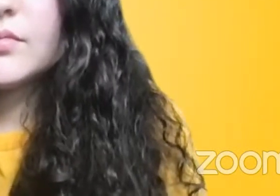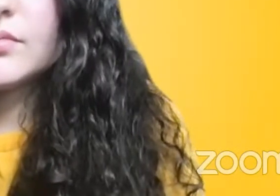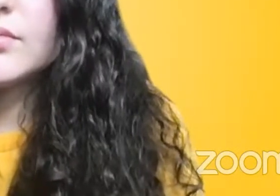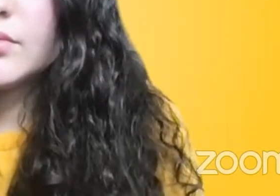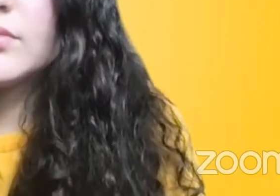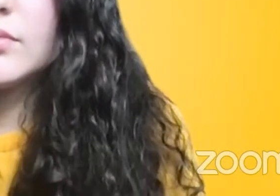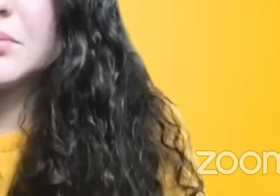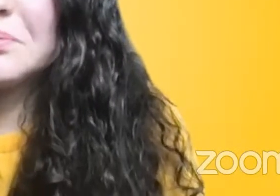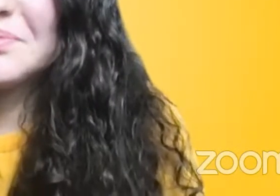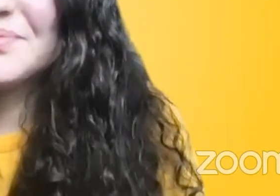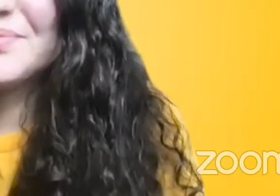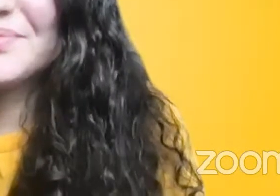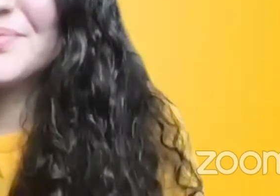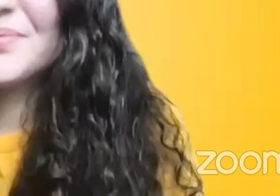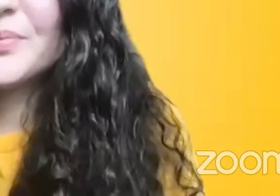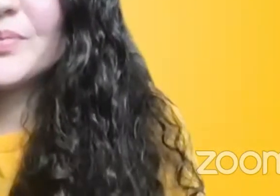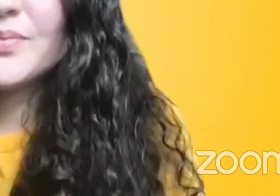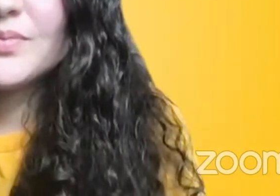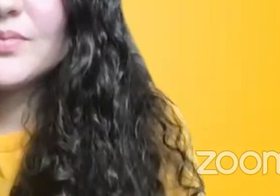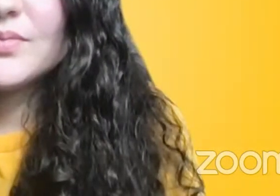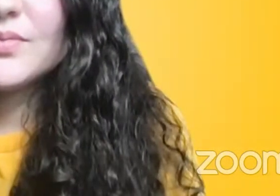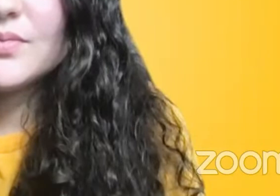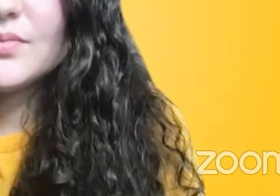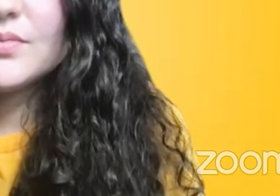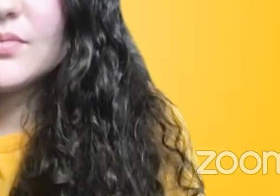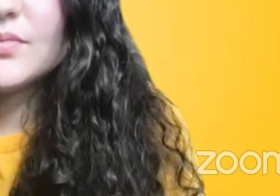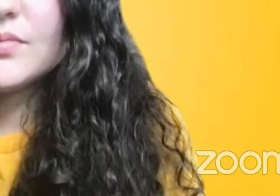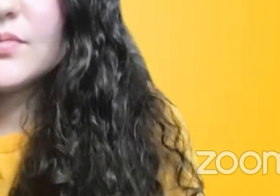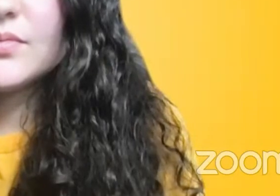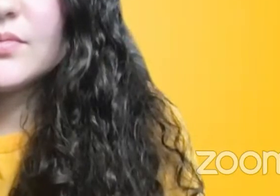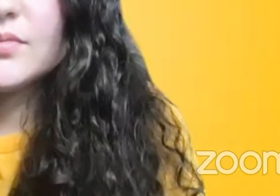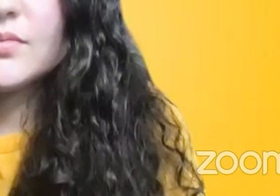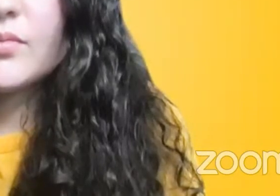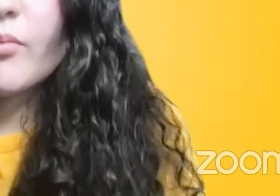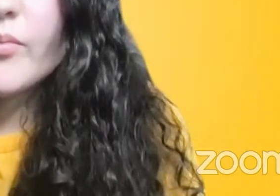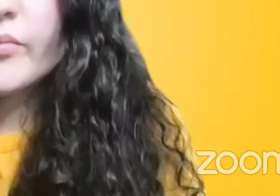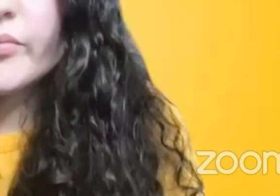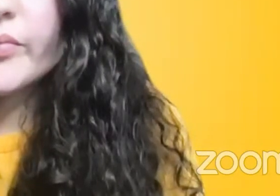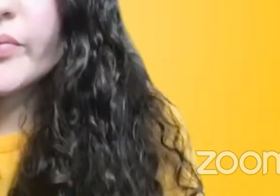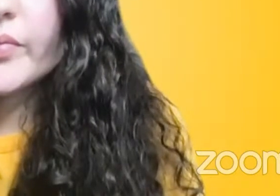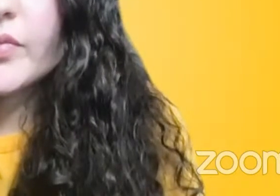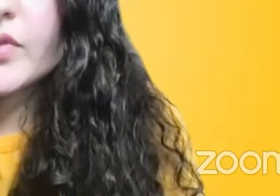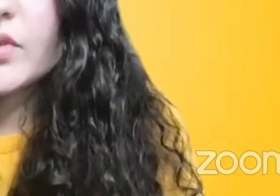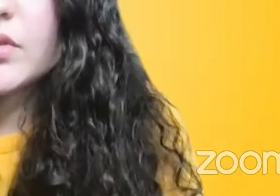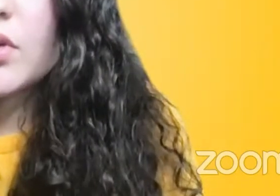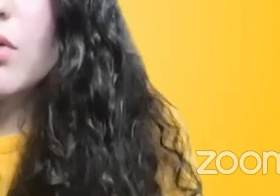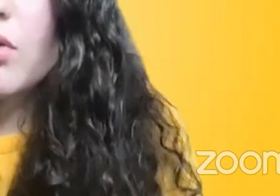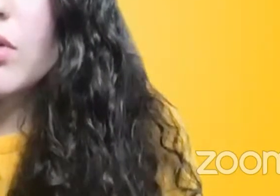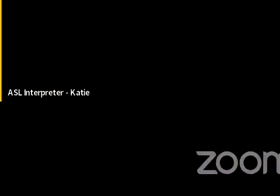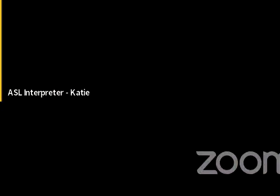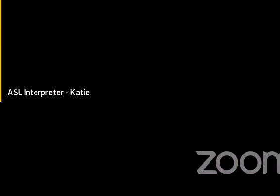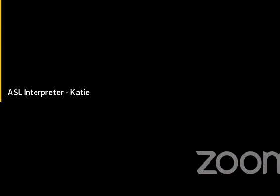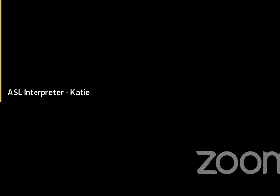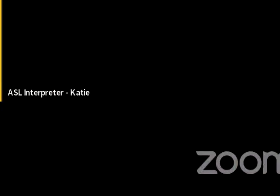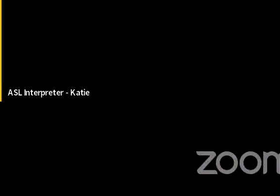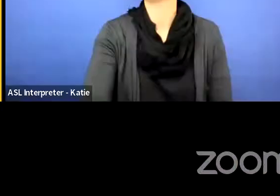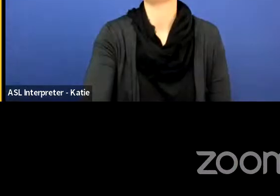cameras. Yes, I can do that after the meeting. Yeah, it don't have to be today, but I just been needing to ask